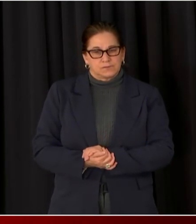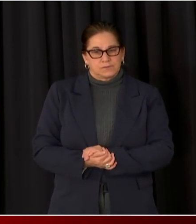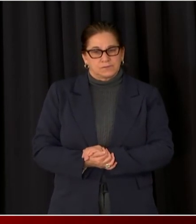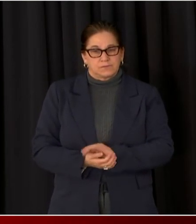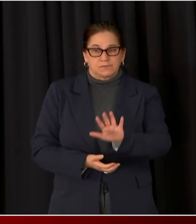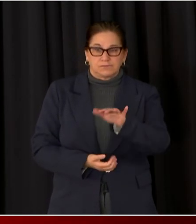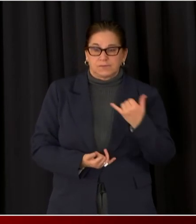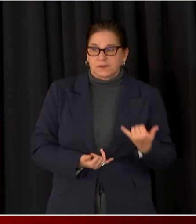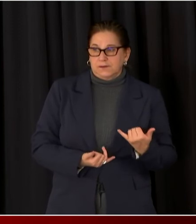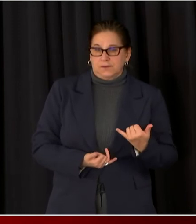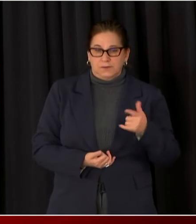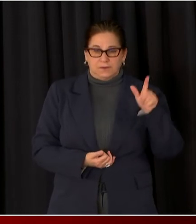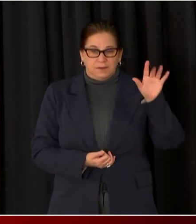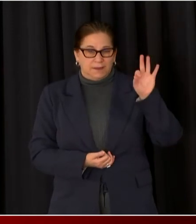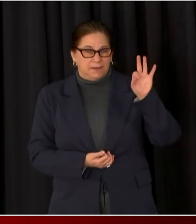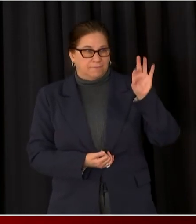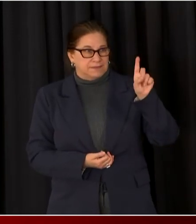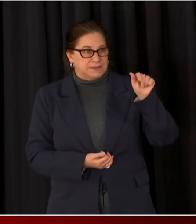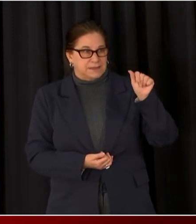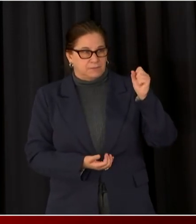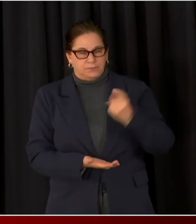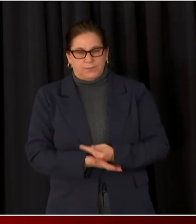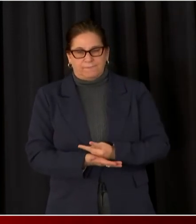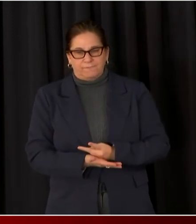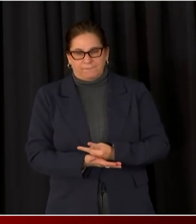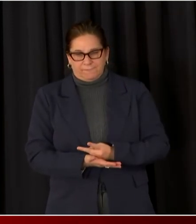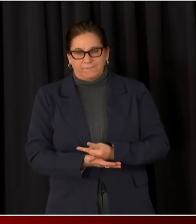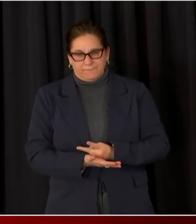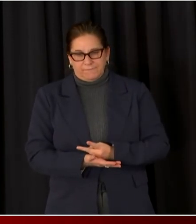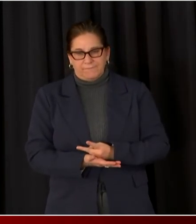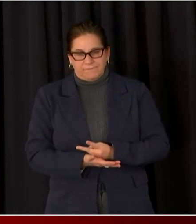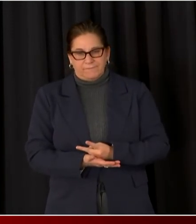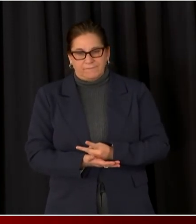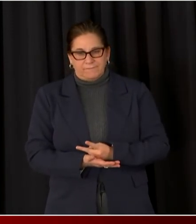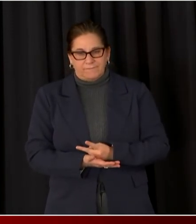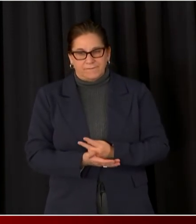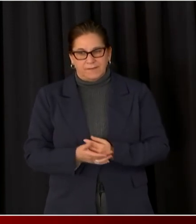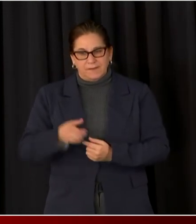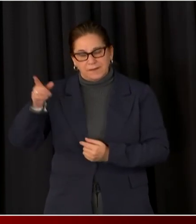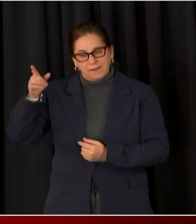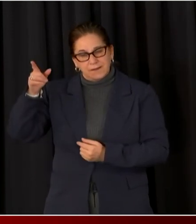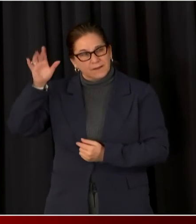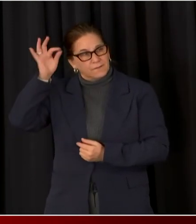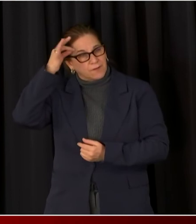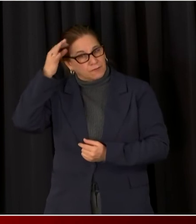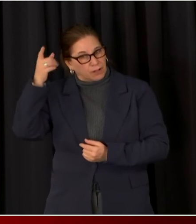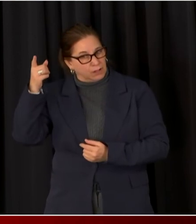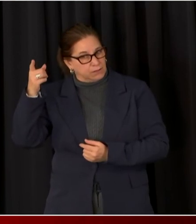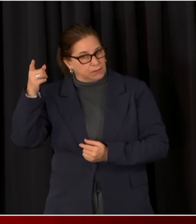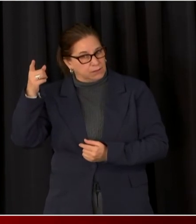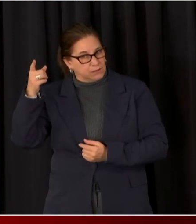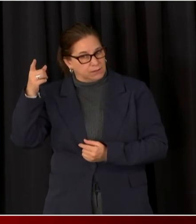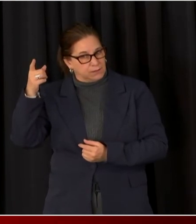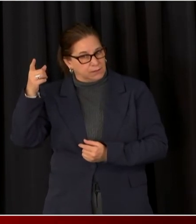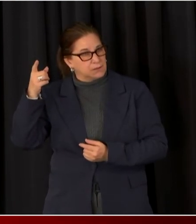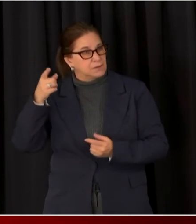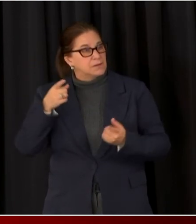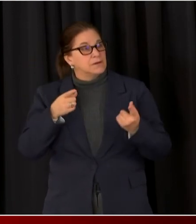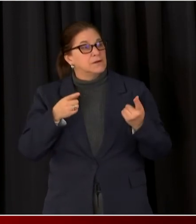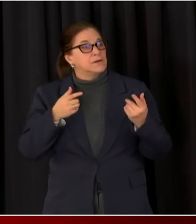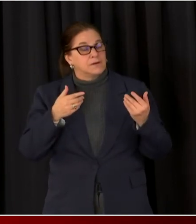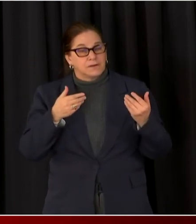grant emergency use authorization for the Pfizer vaccine in the next few days. Once that happens, we won't be able to start giving out the vaccine